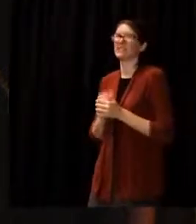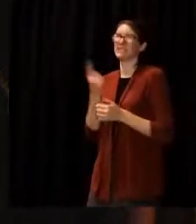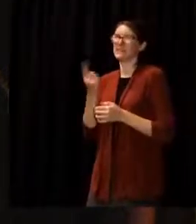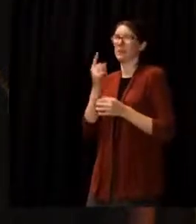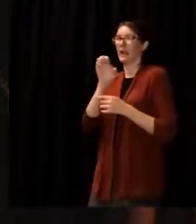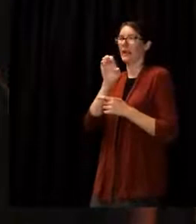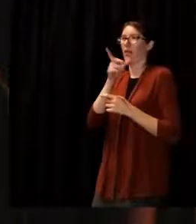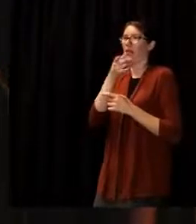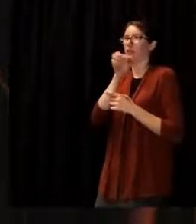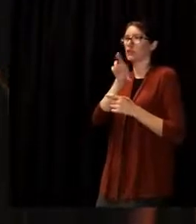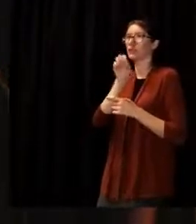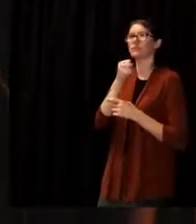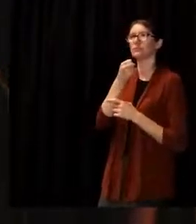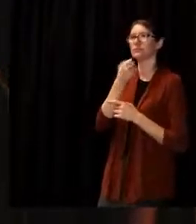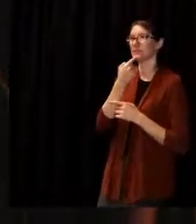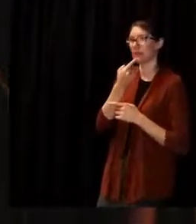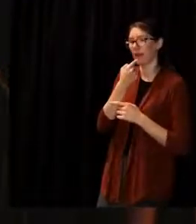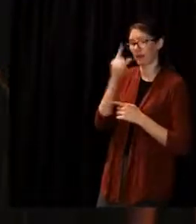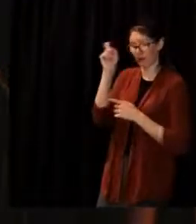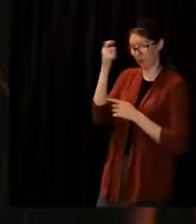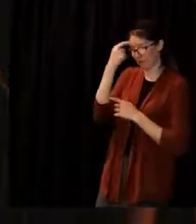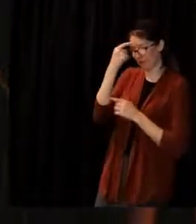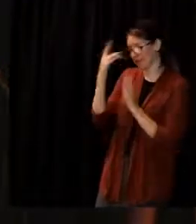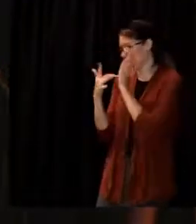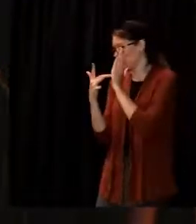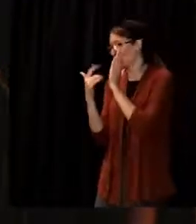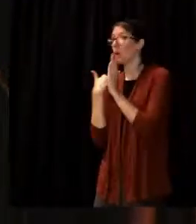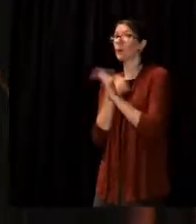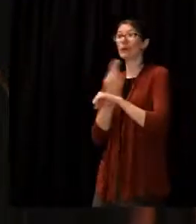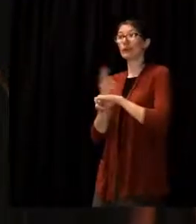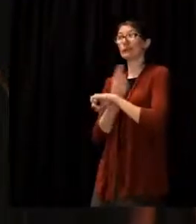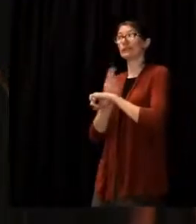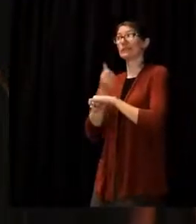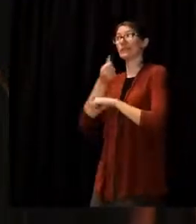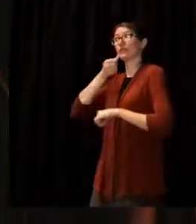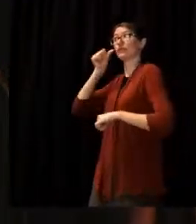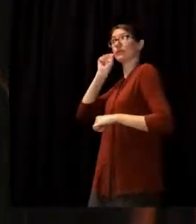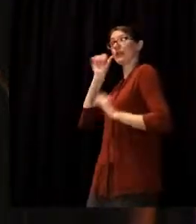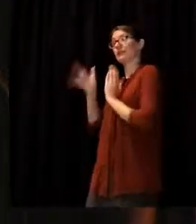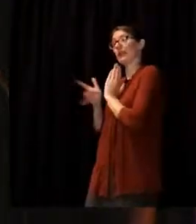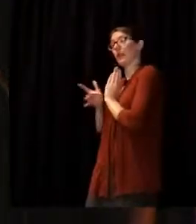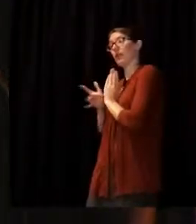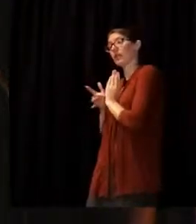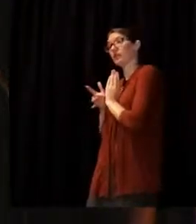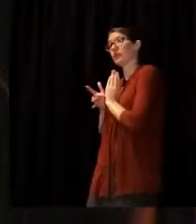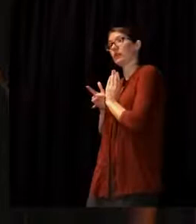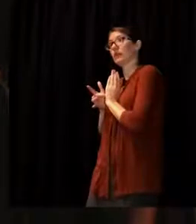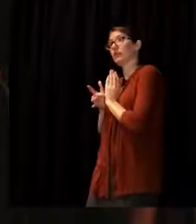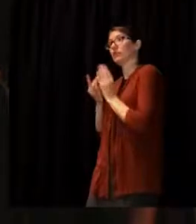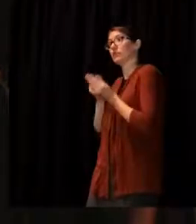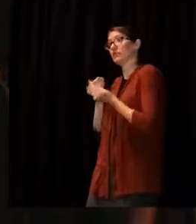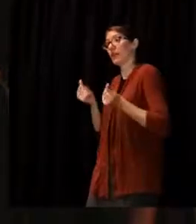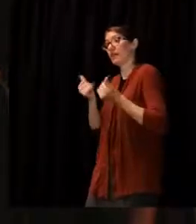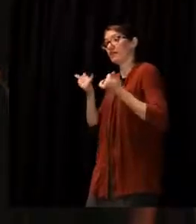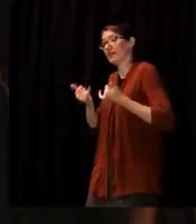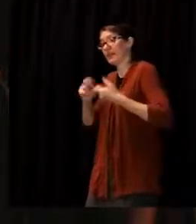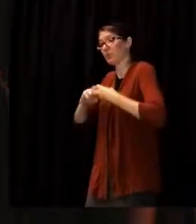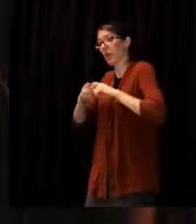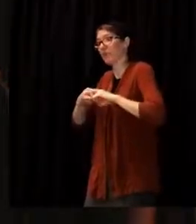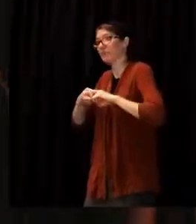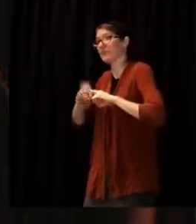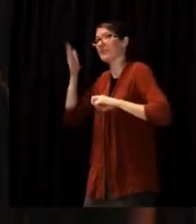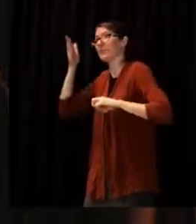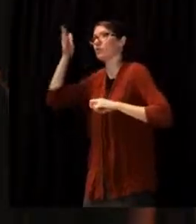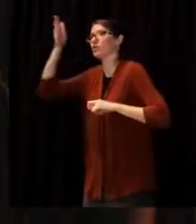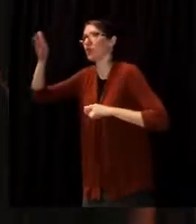technology. He says, often this is what I hear: we're using yesterday's technology to solve today's problems tomorrow. And while that's kind of